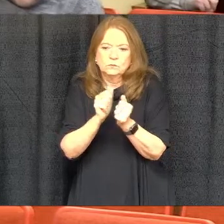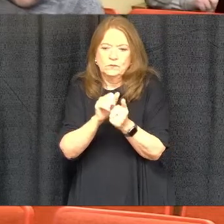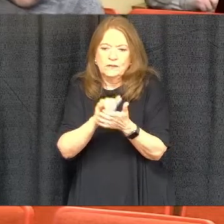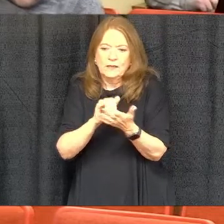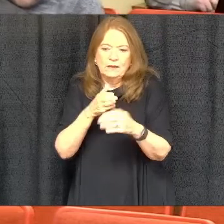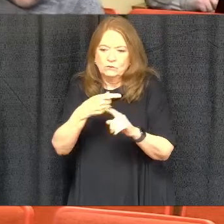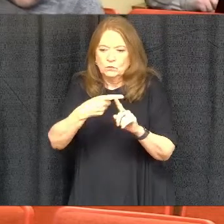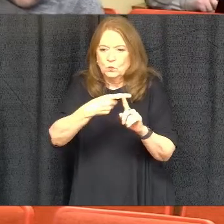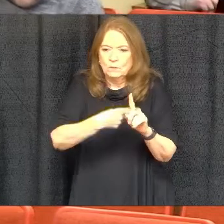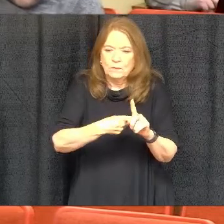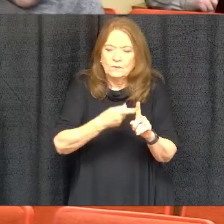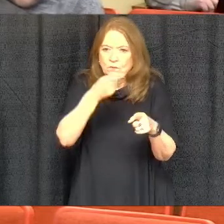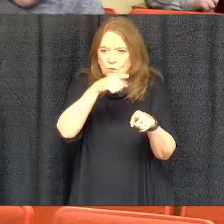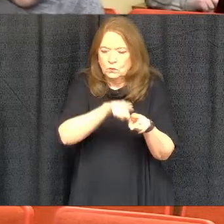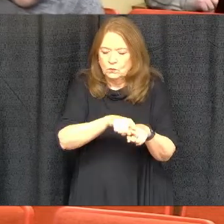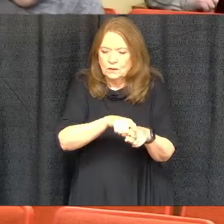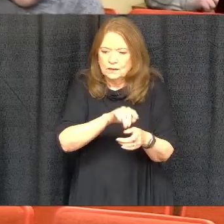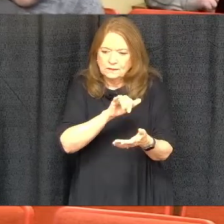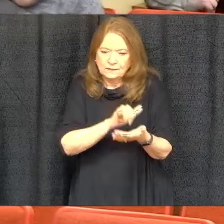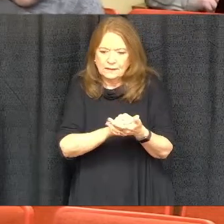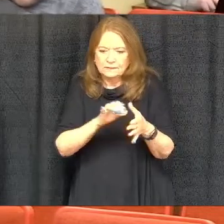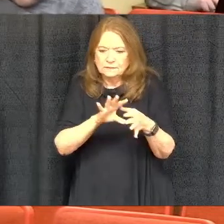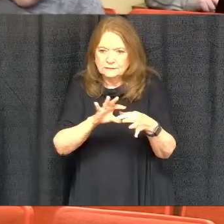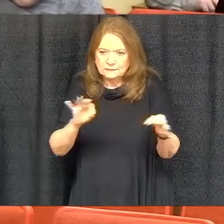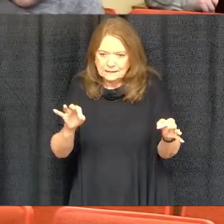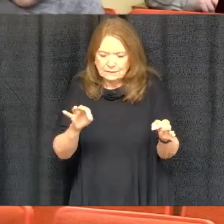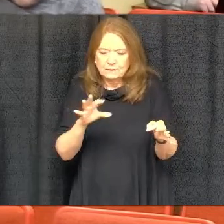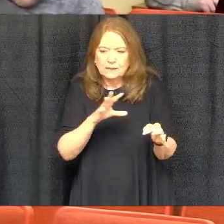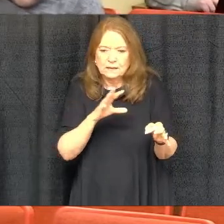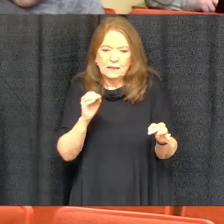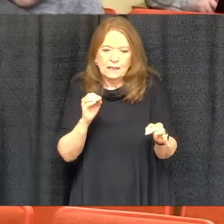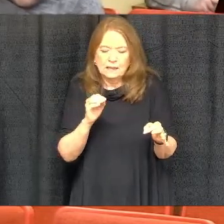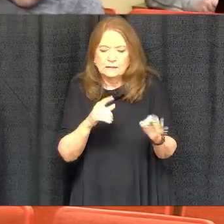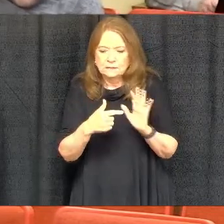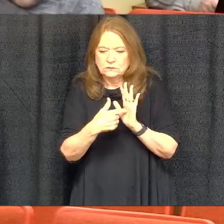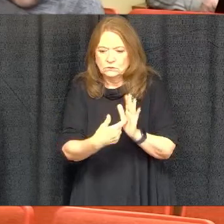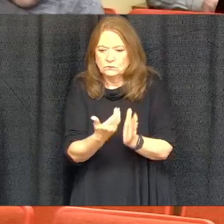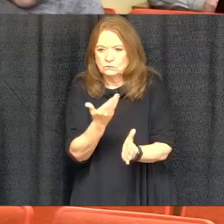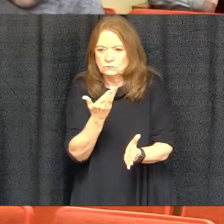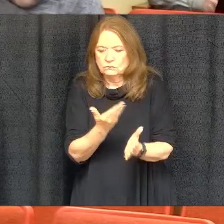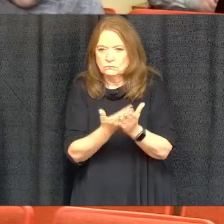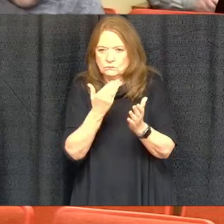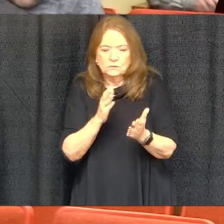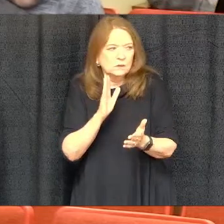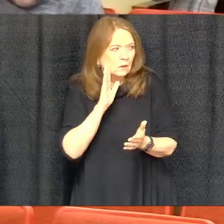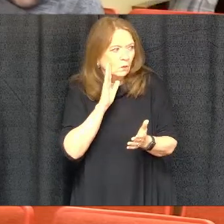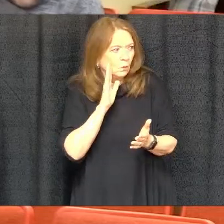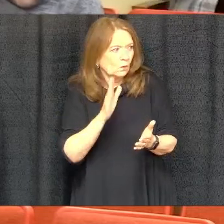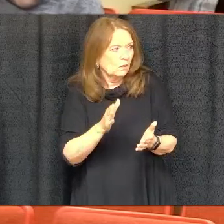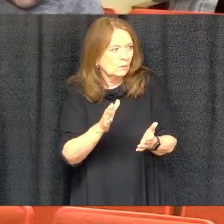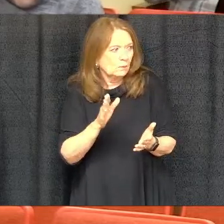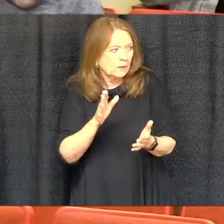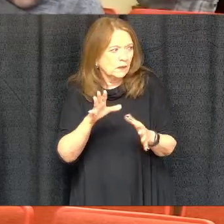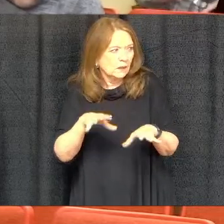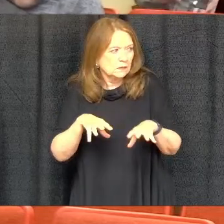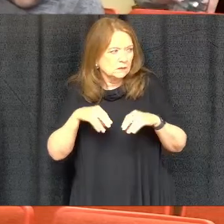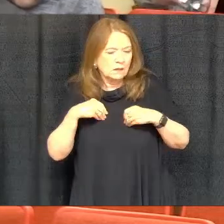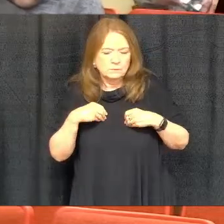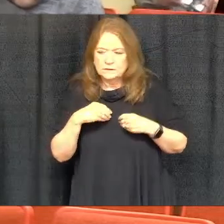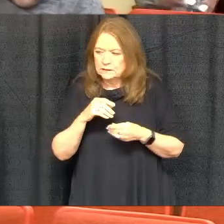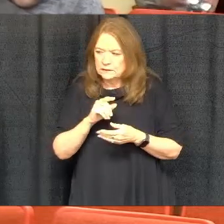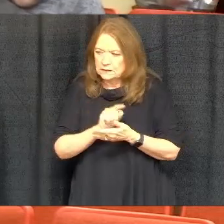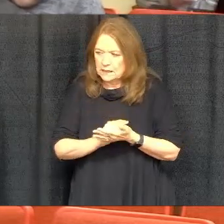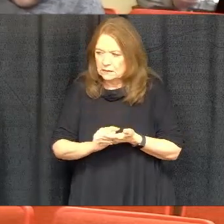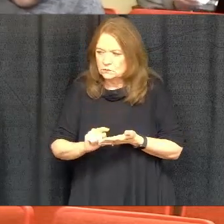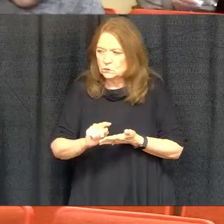them, the applicant has agreed upon that statement, and it is in the document that you are going to be adopting potentially next week.